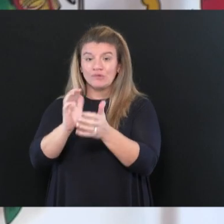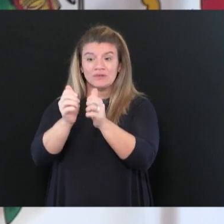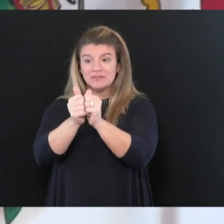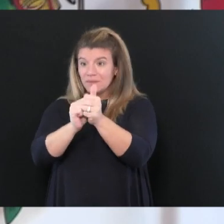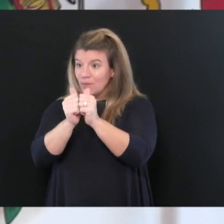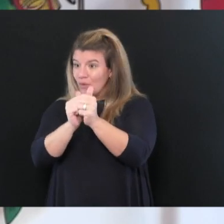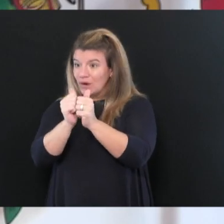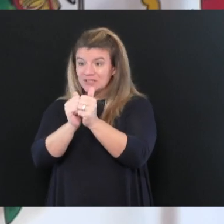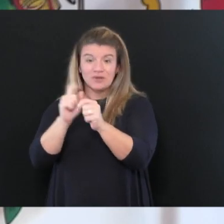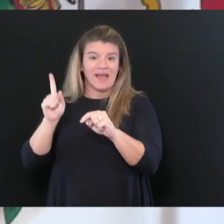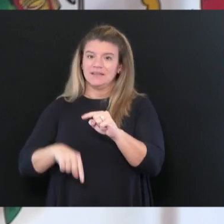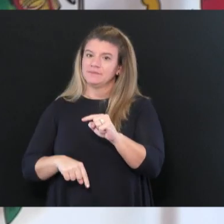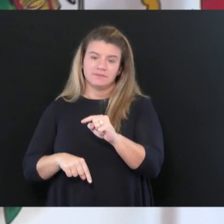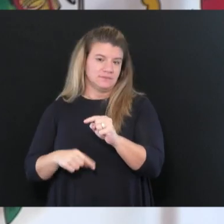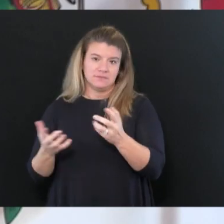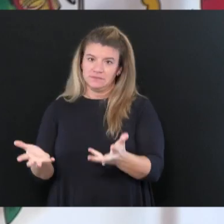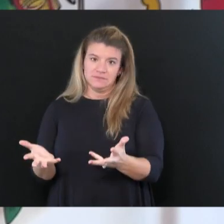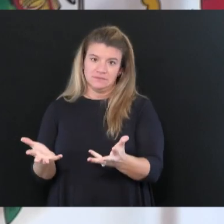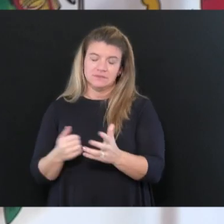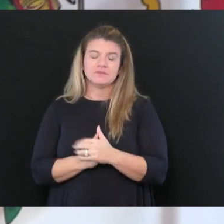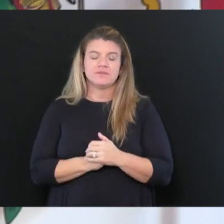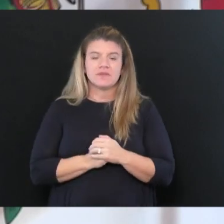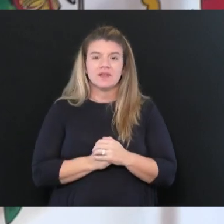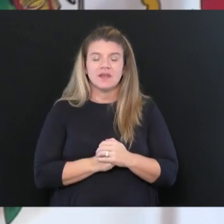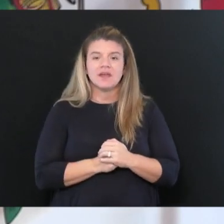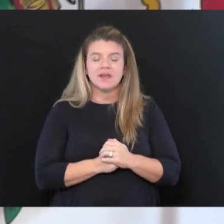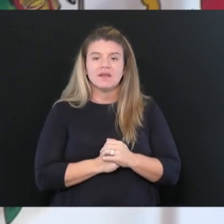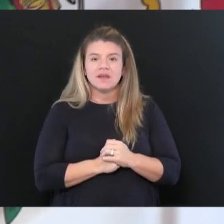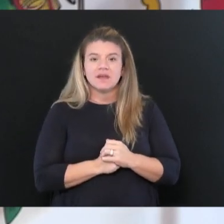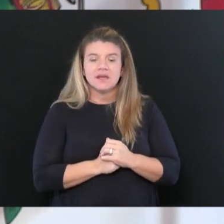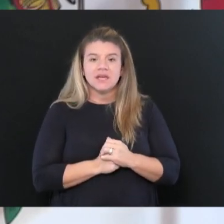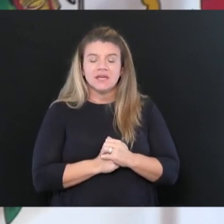sports. There are